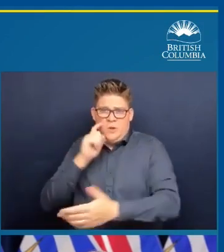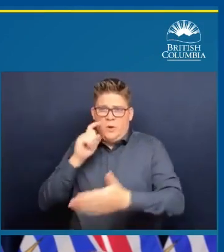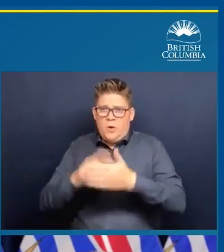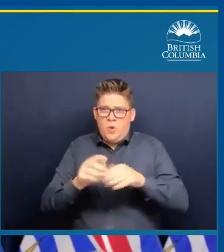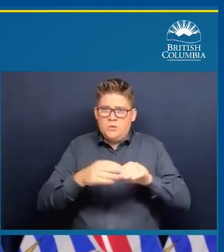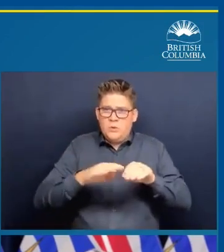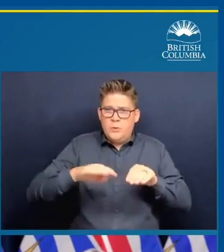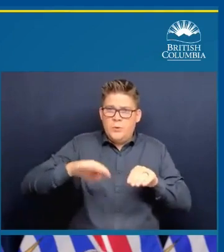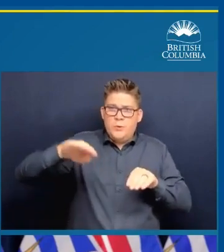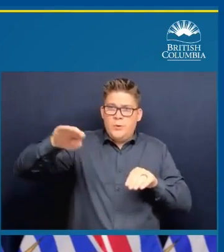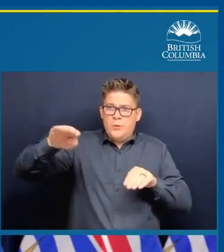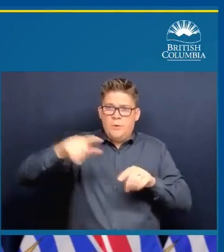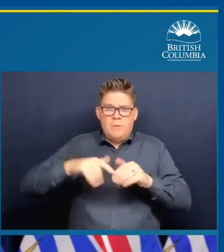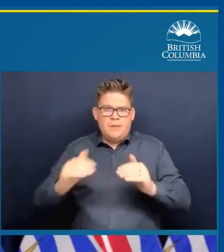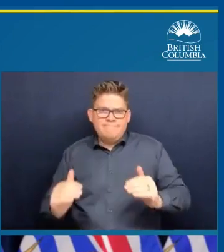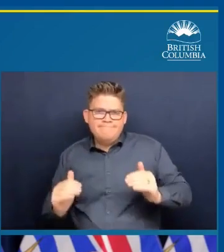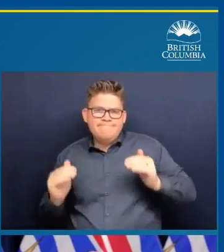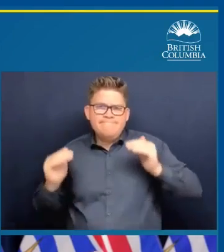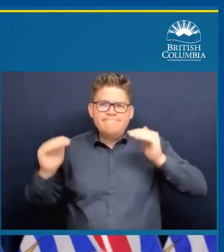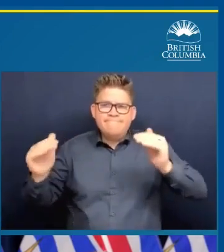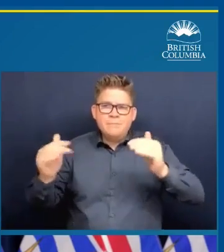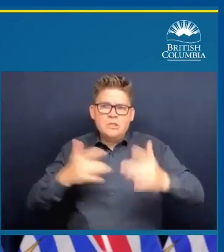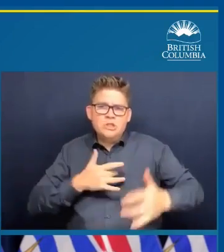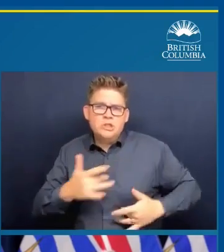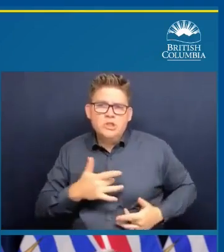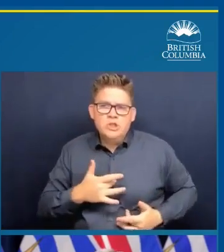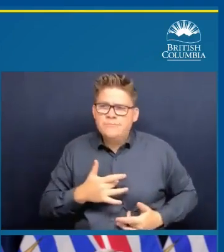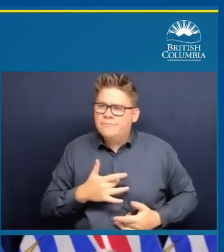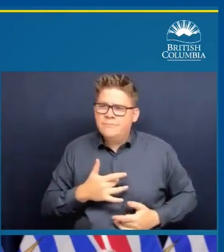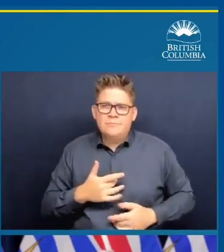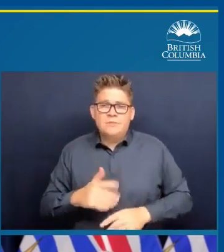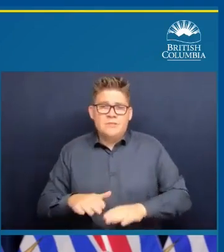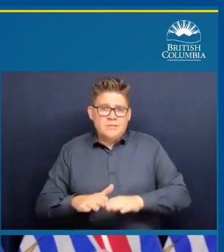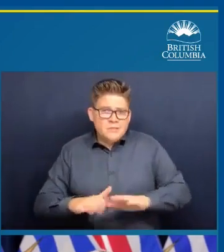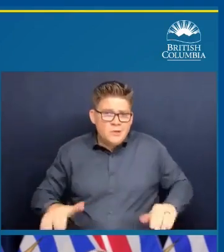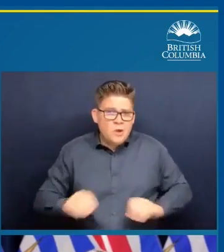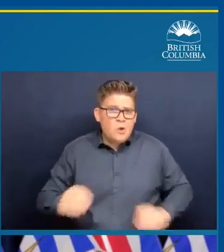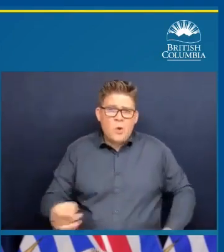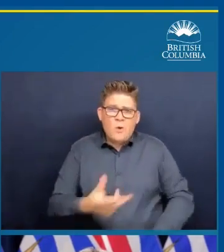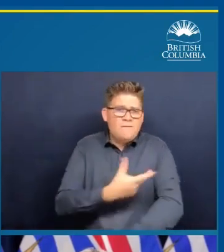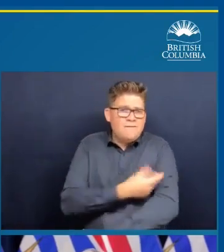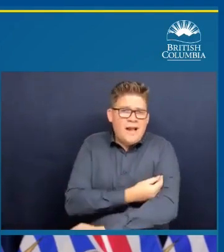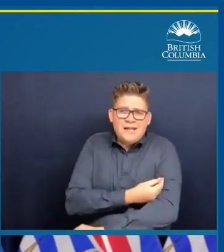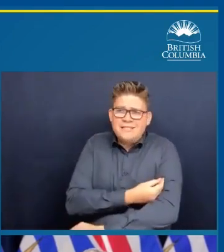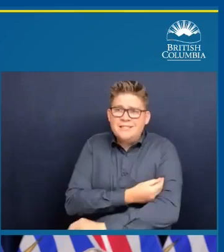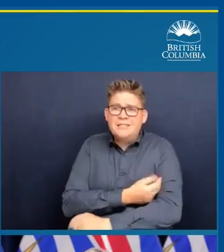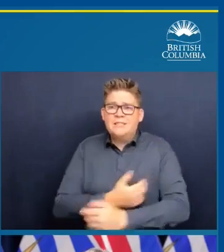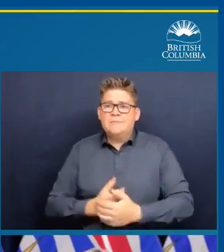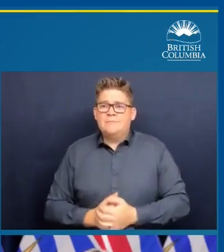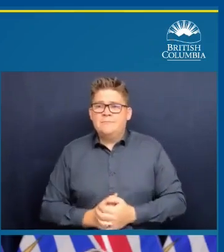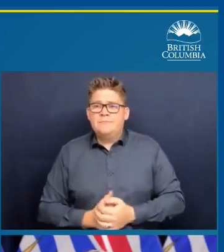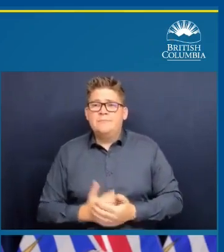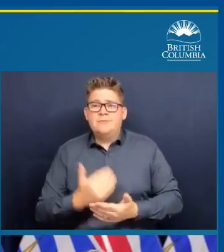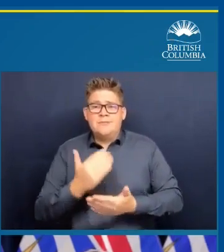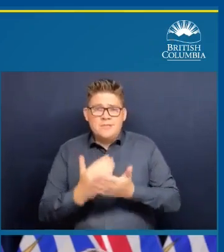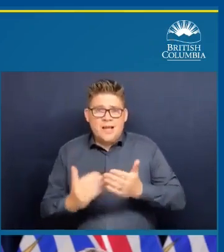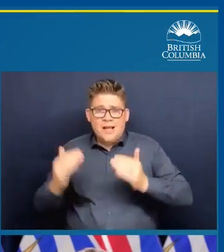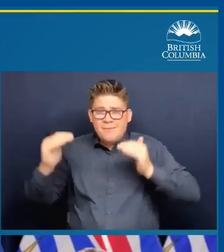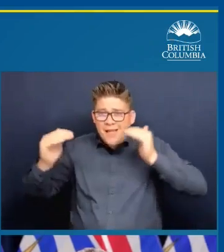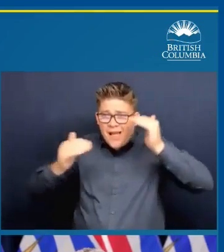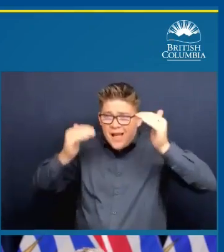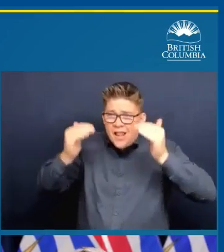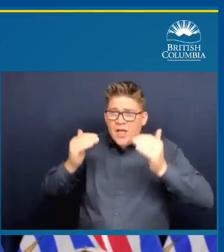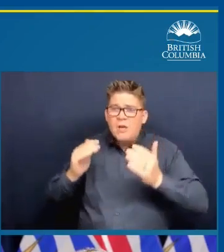no vaccines available for children. We had adults who were getting very sick and putting pressure on our ICUs